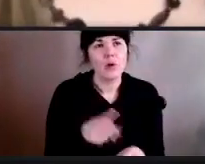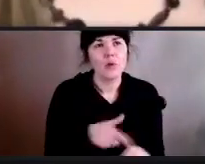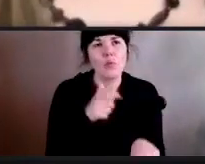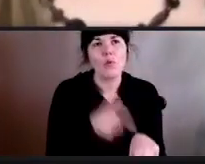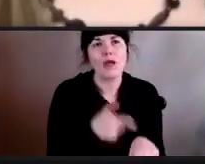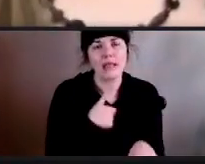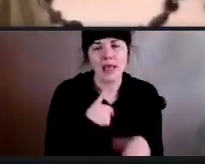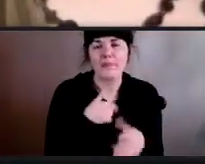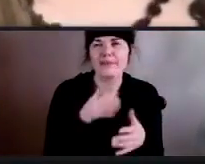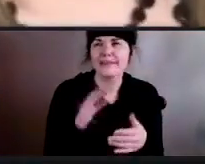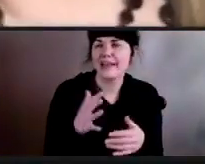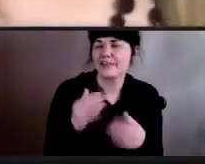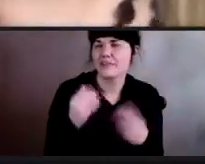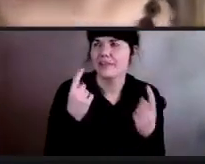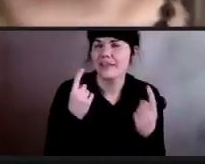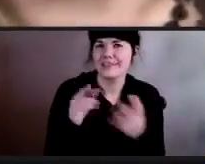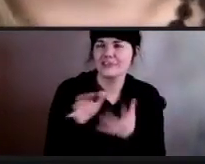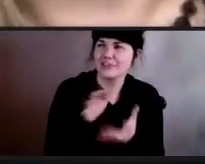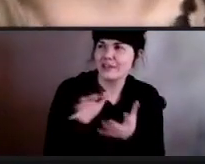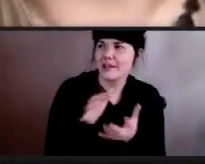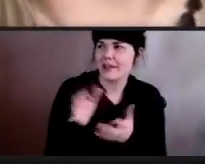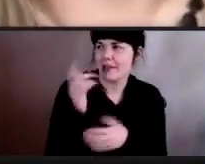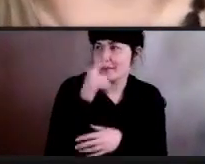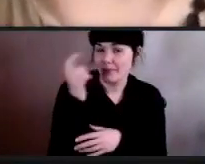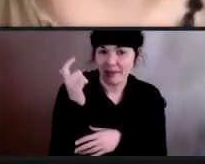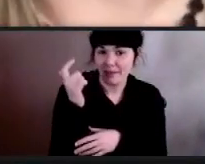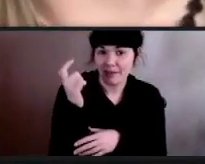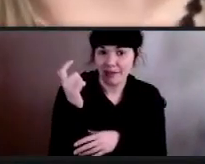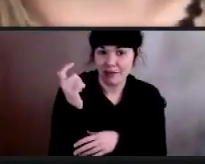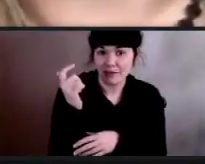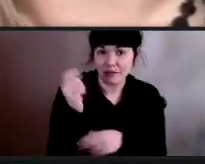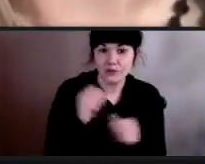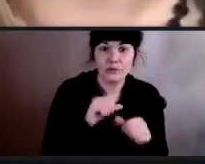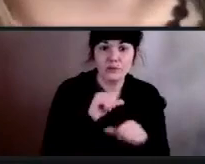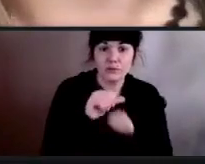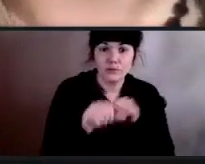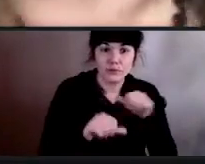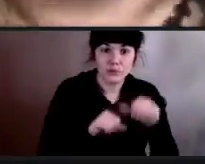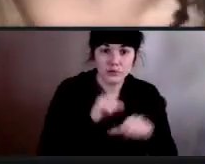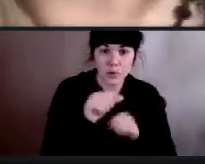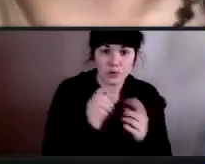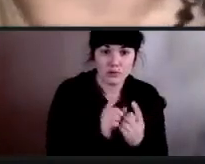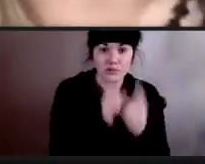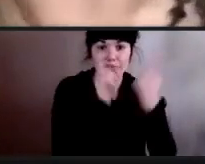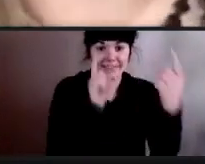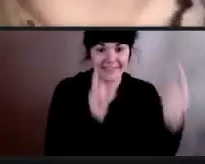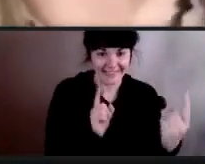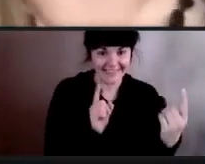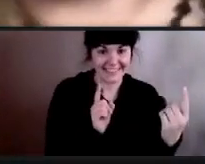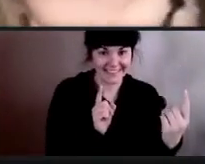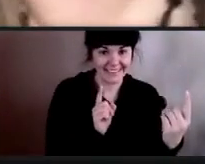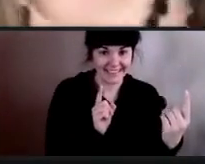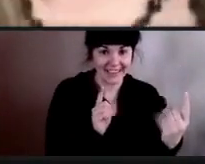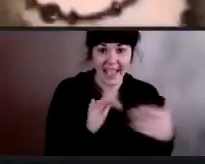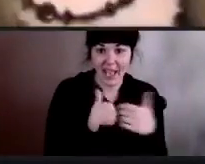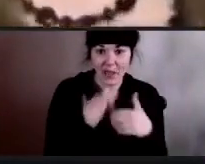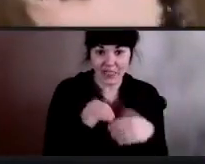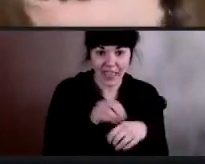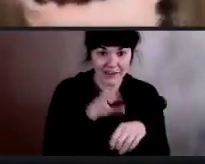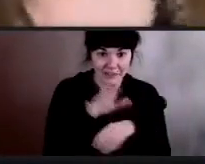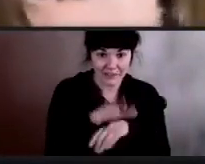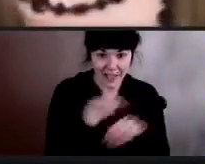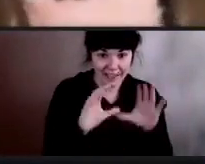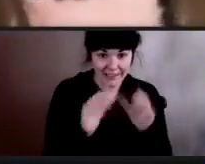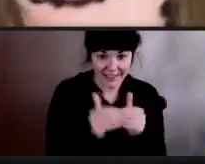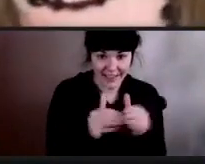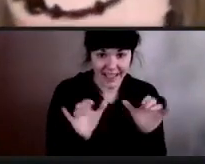what social distancing did for class sizes is something that all educators have always known is best for kids. Reduce